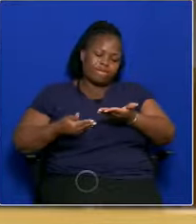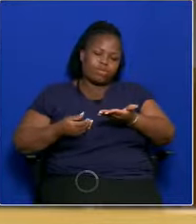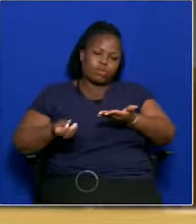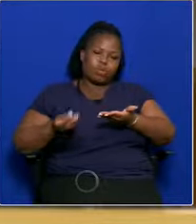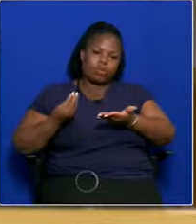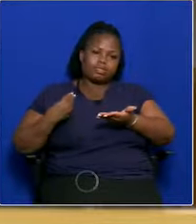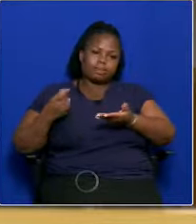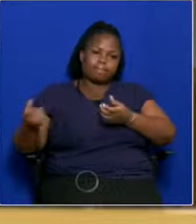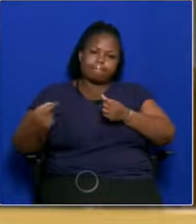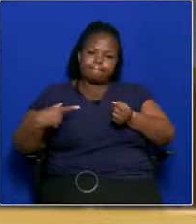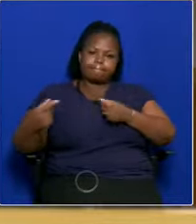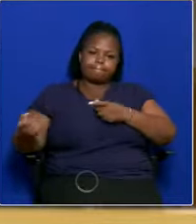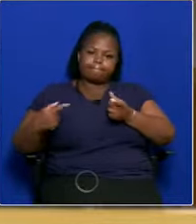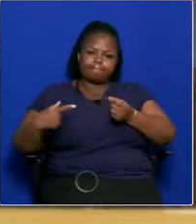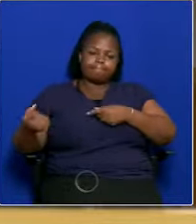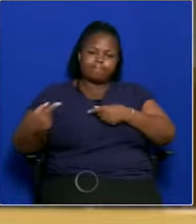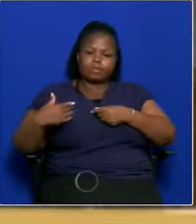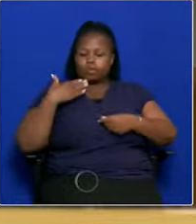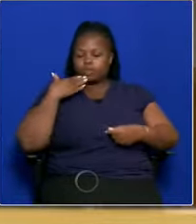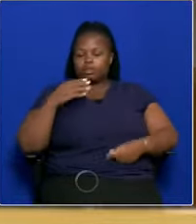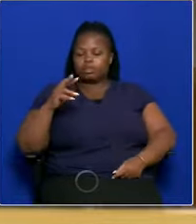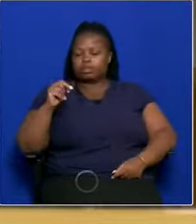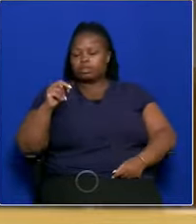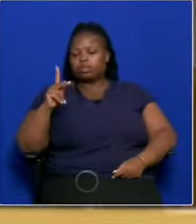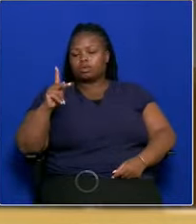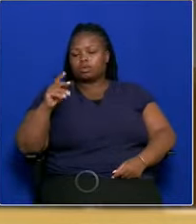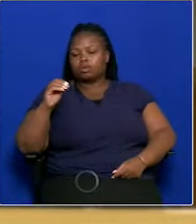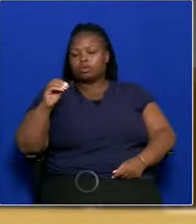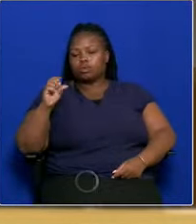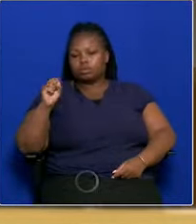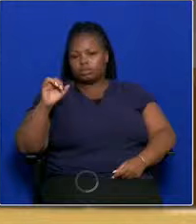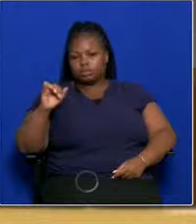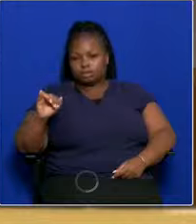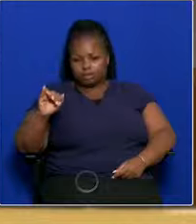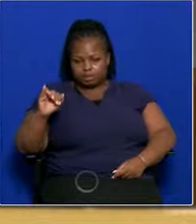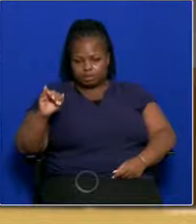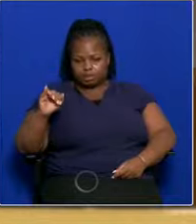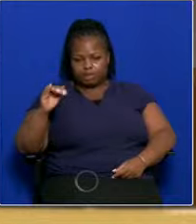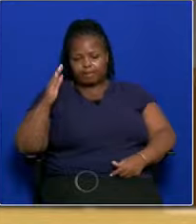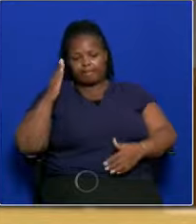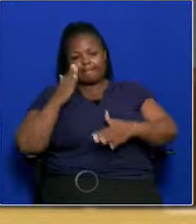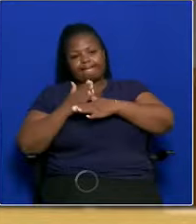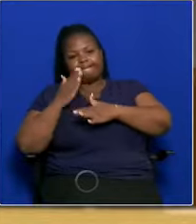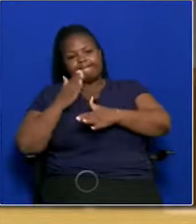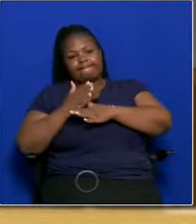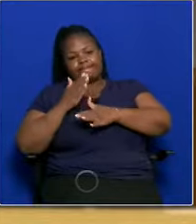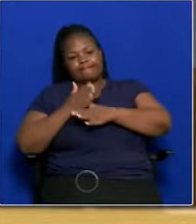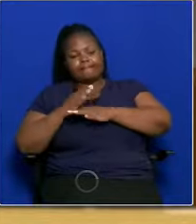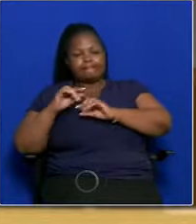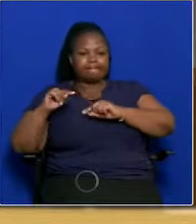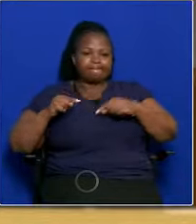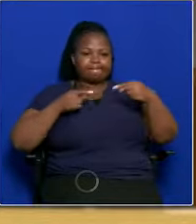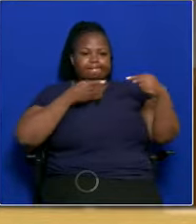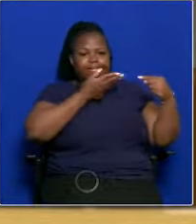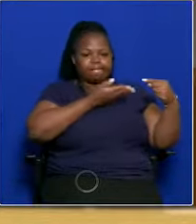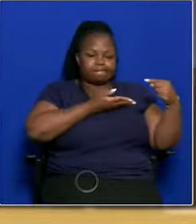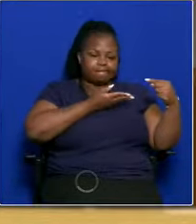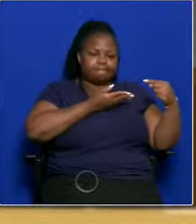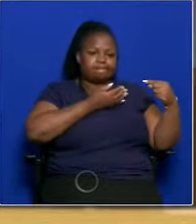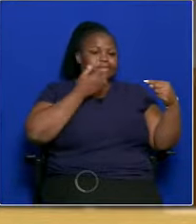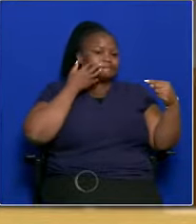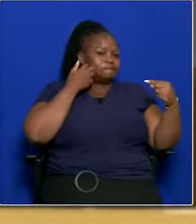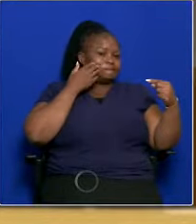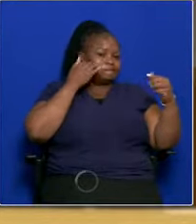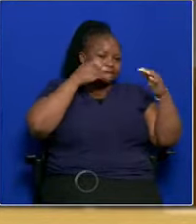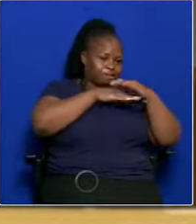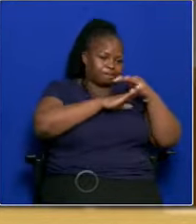with Sergeant Nkosi, the operation against Mr. Matlala, the first one, if you look